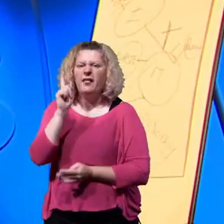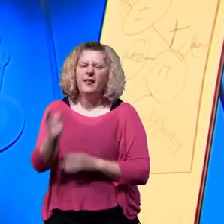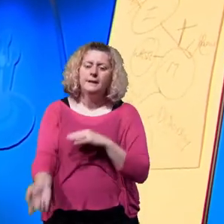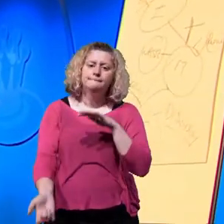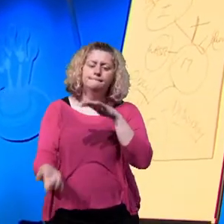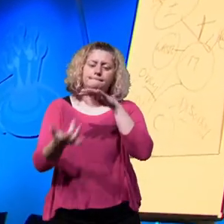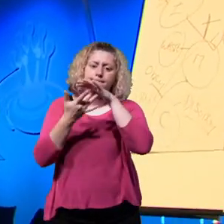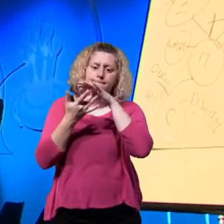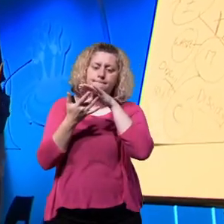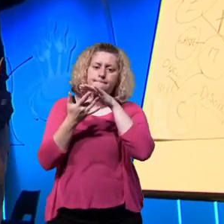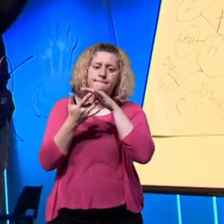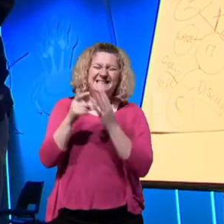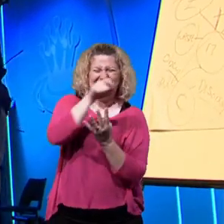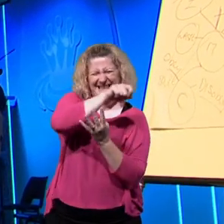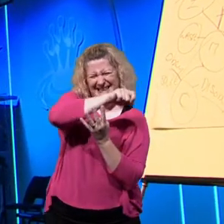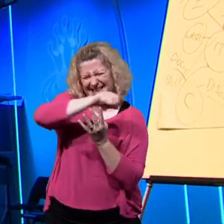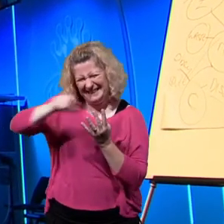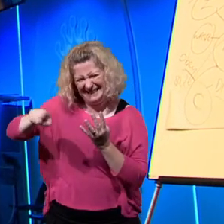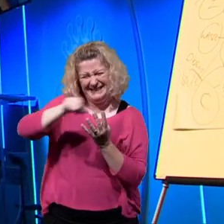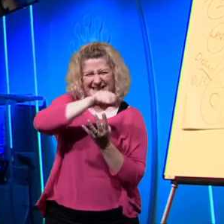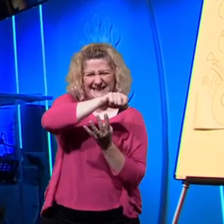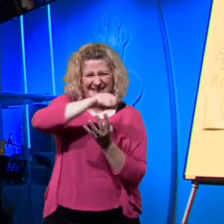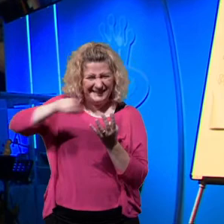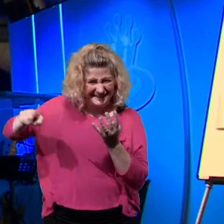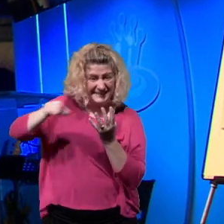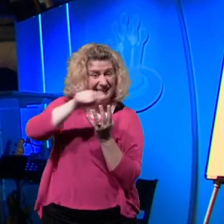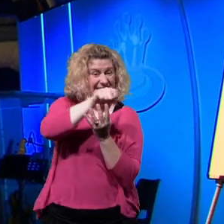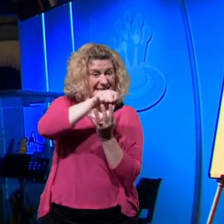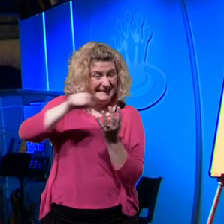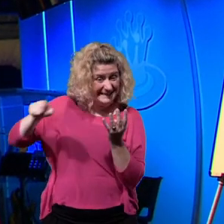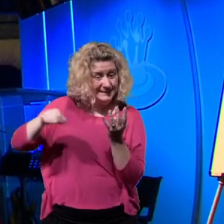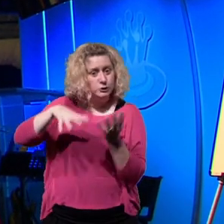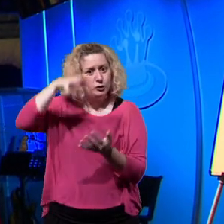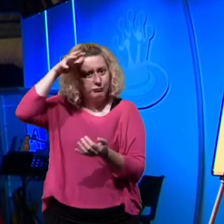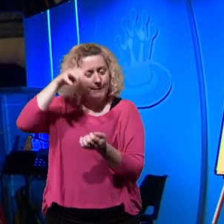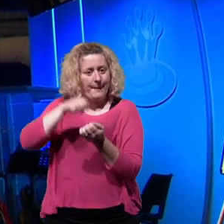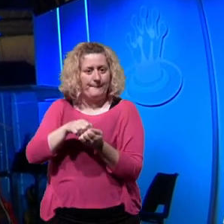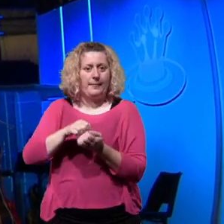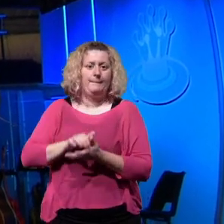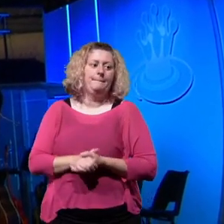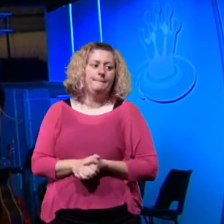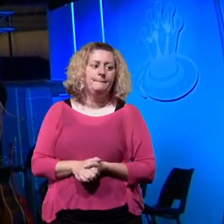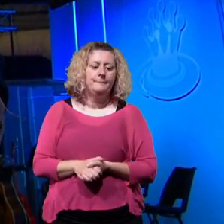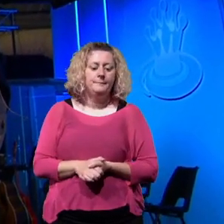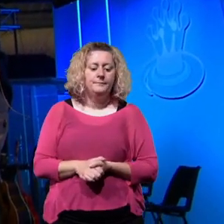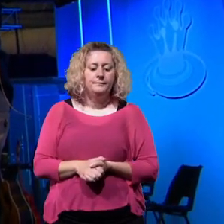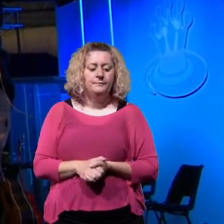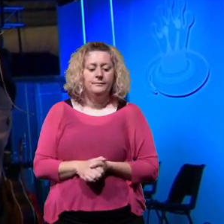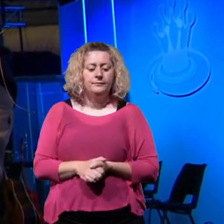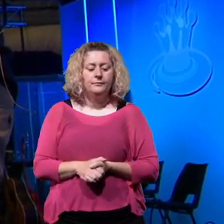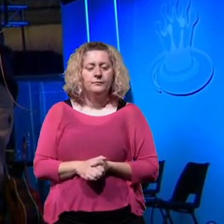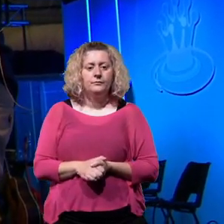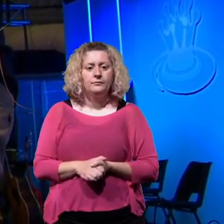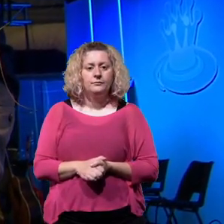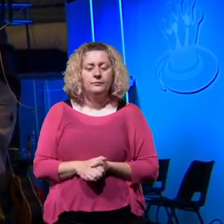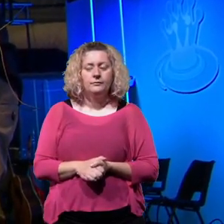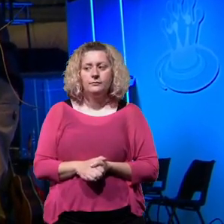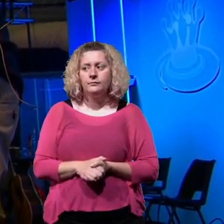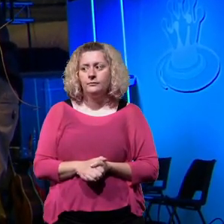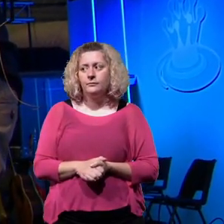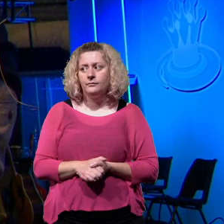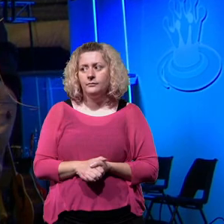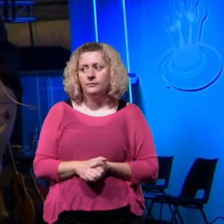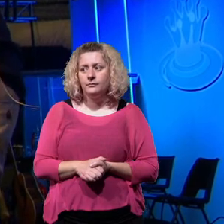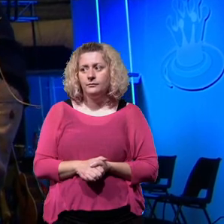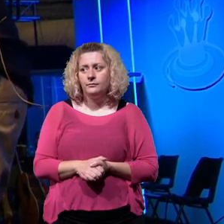Please underline them in red in your diary, John Stott used to say. Can you see the four words? Not so